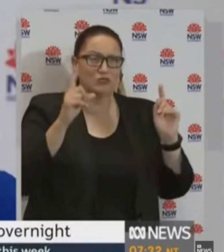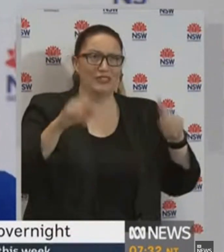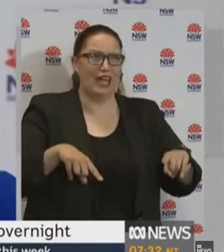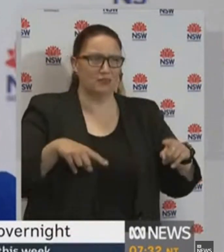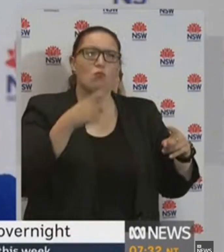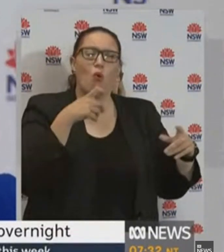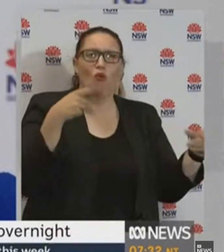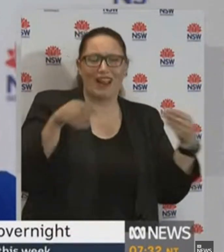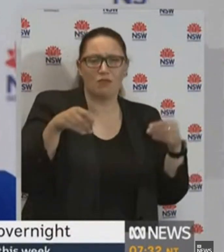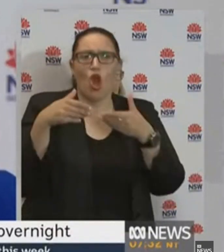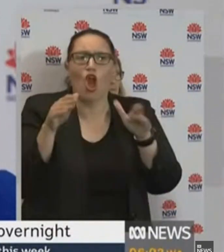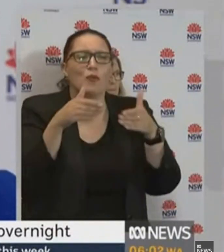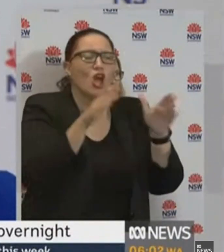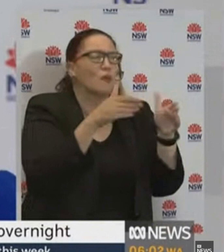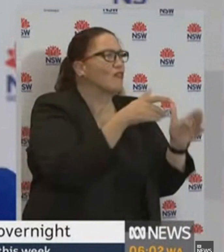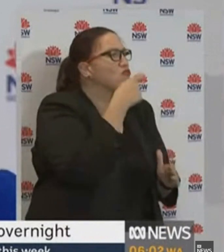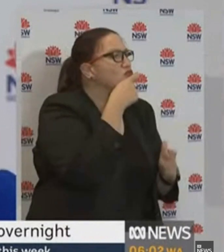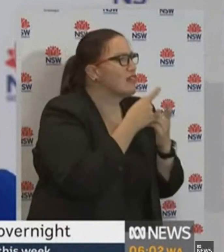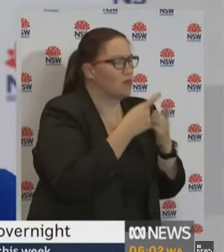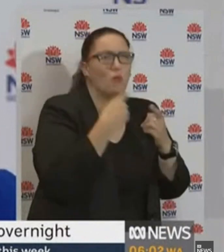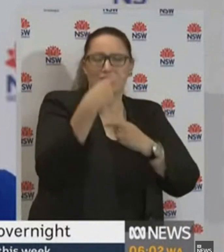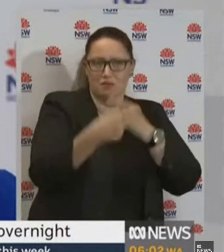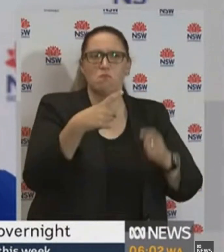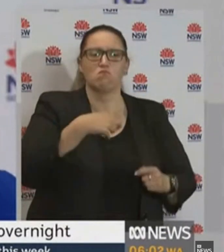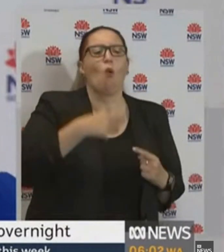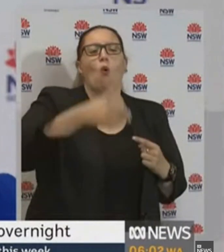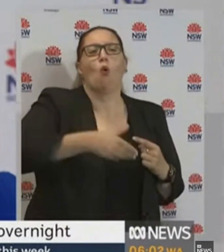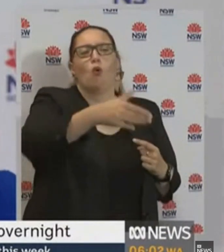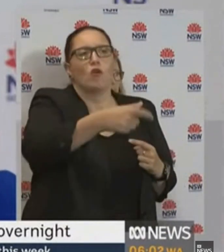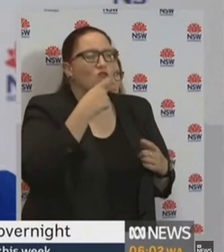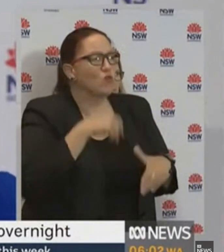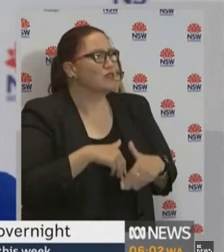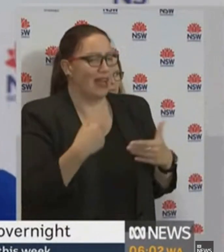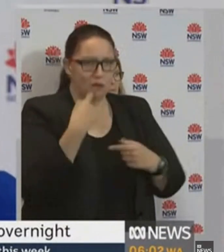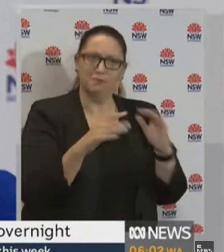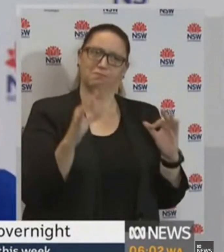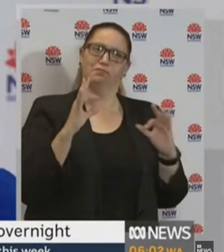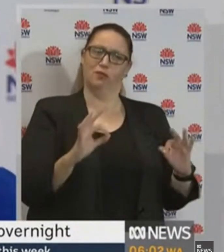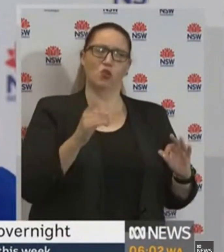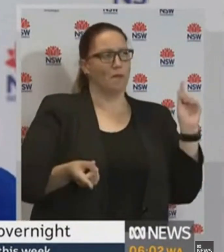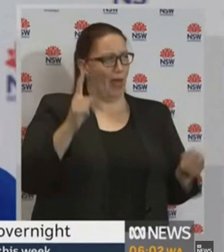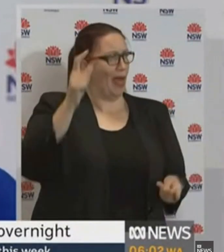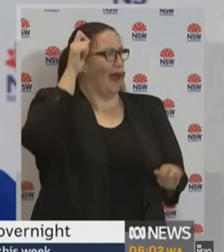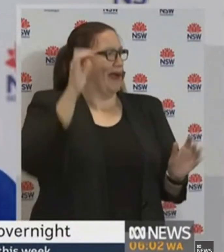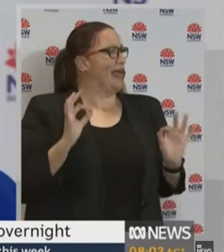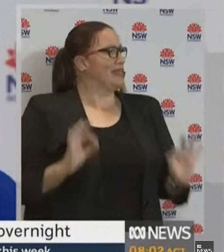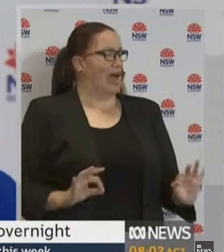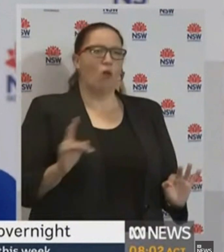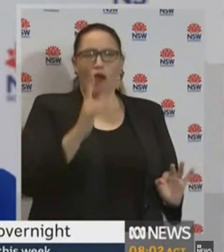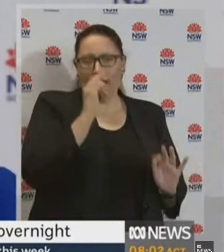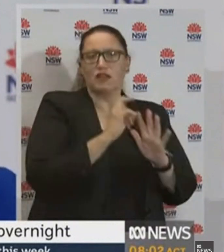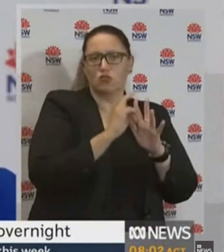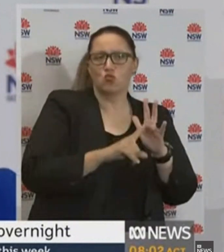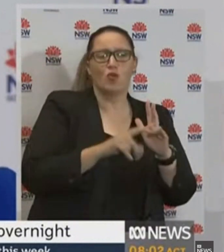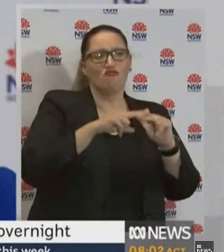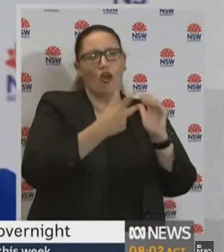everybody is aware of what they can and can't do from Friday, and we look forward to people respecting the restrictions and the easing of restrictions as we move